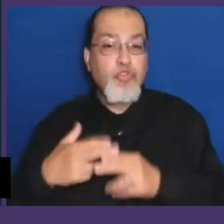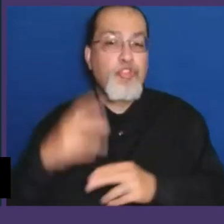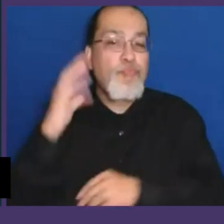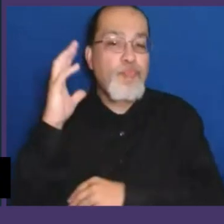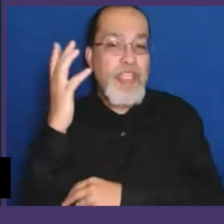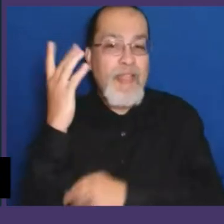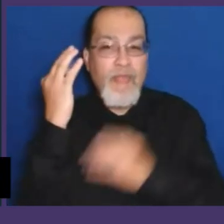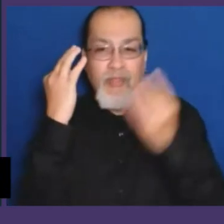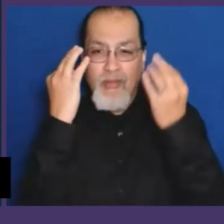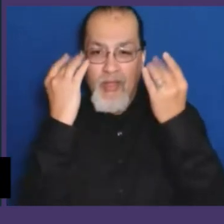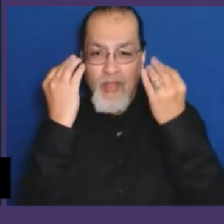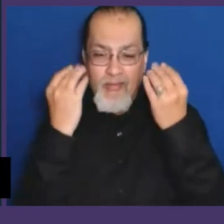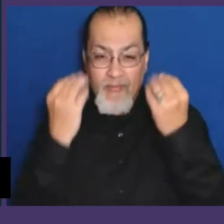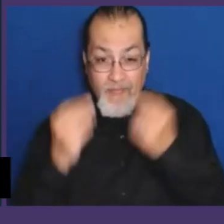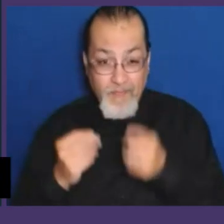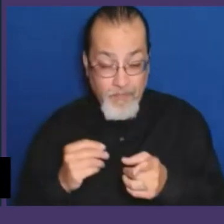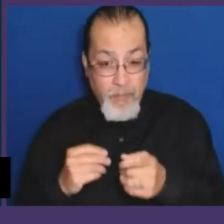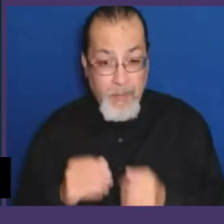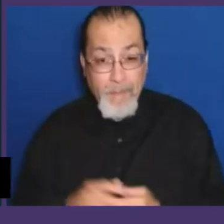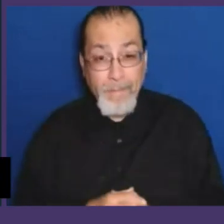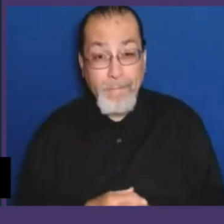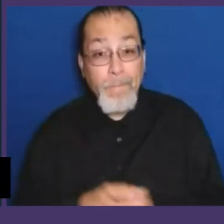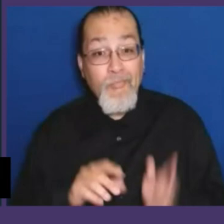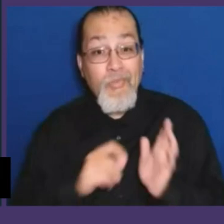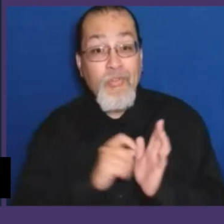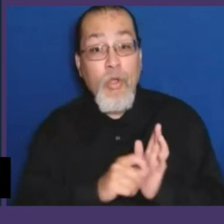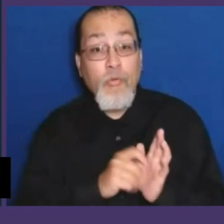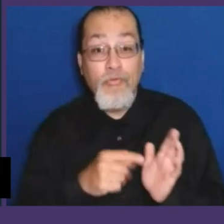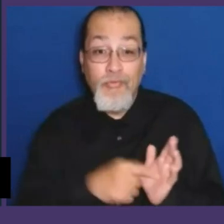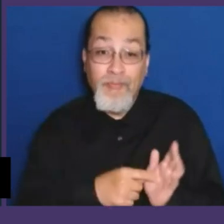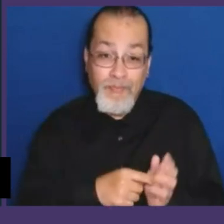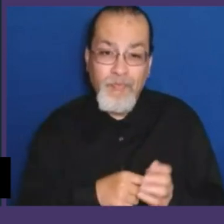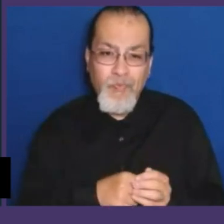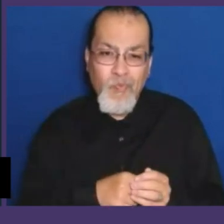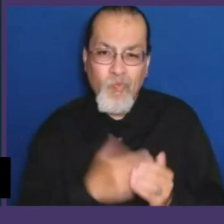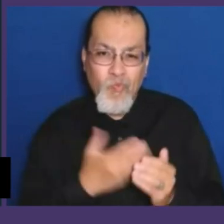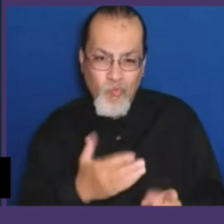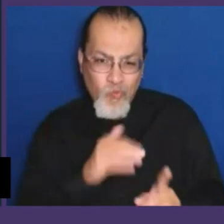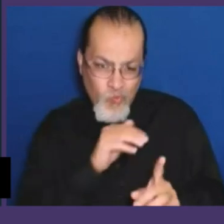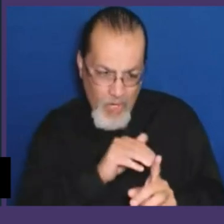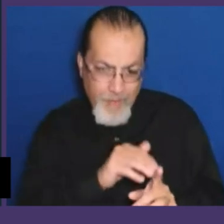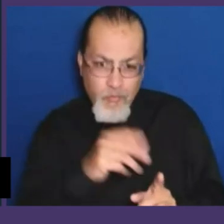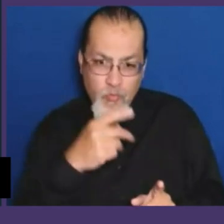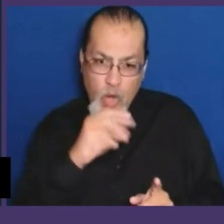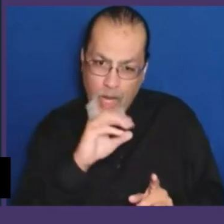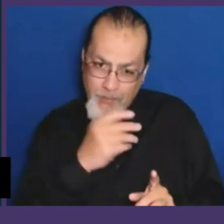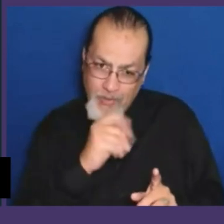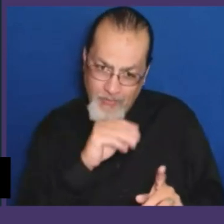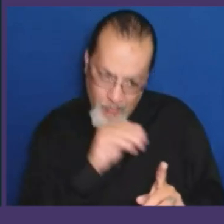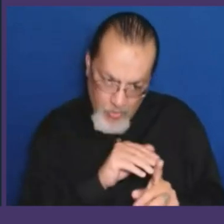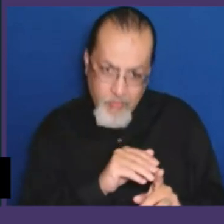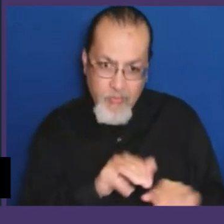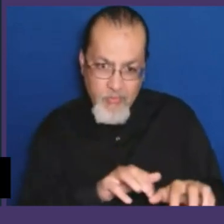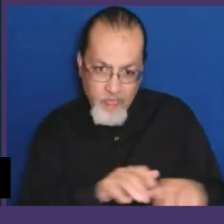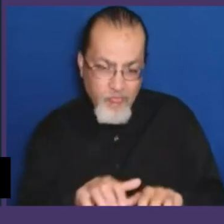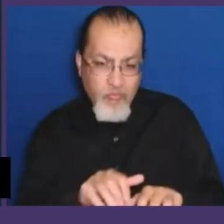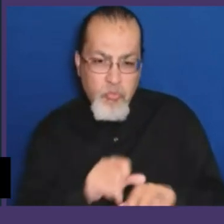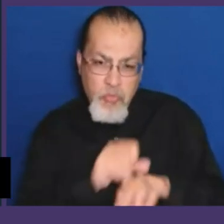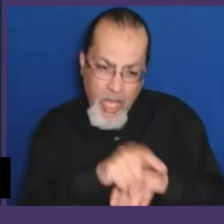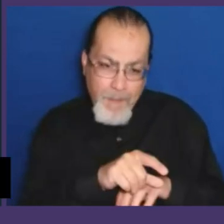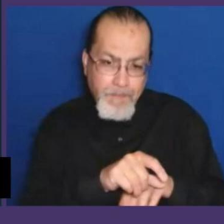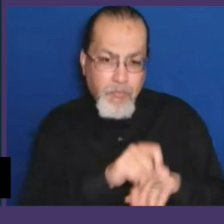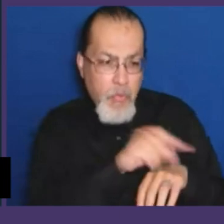completions for any given prompt. And then they are also scoring them along the way and keeping the ones that are going well, if that makes